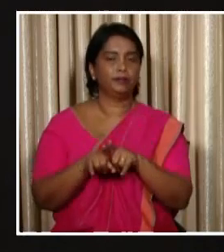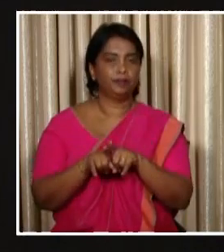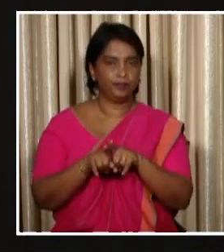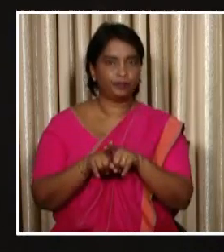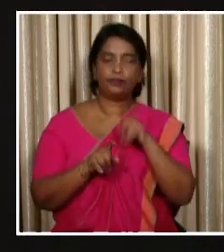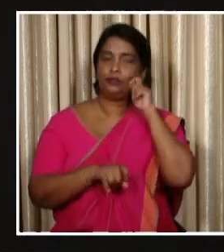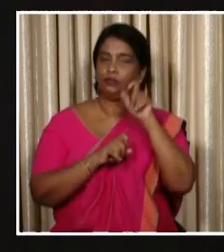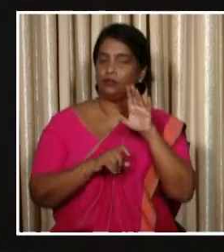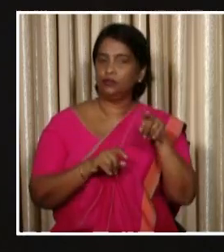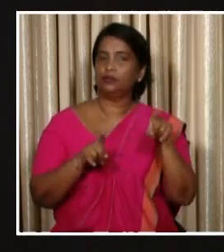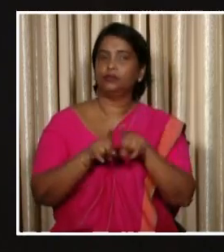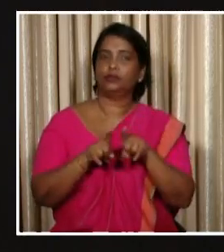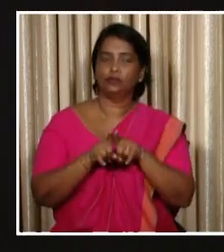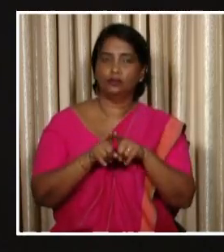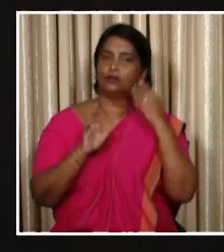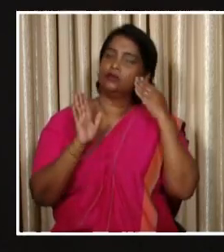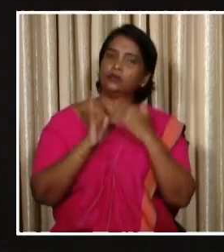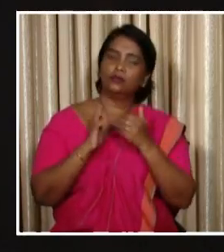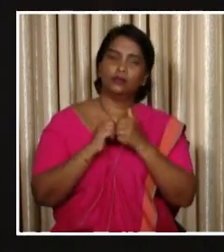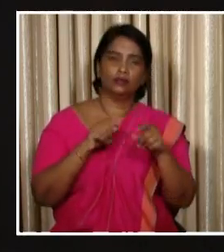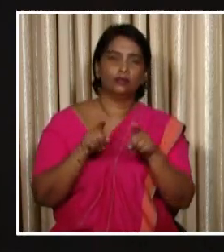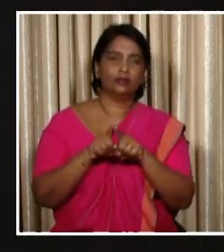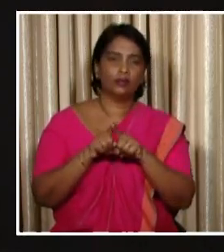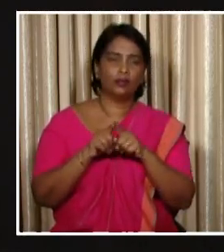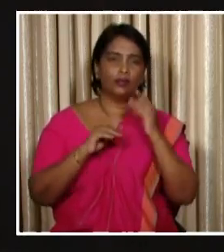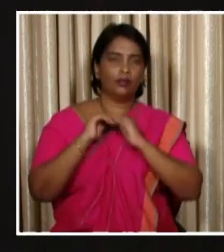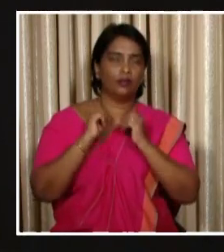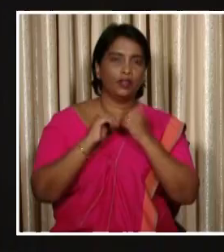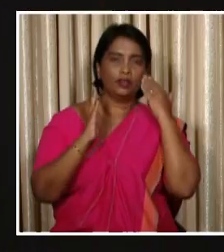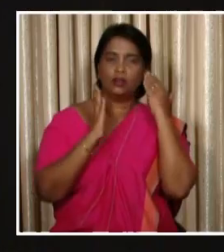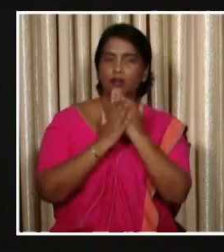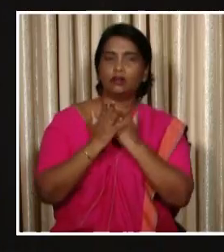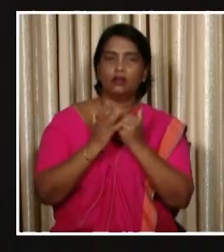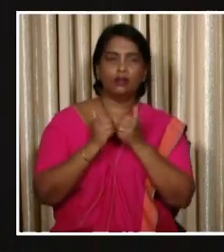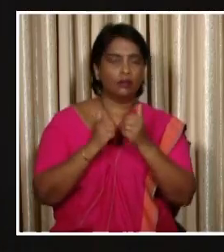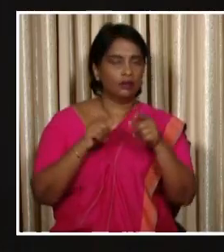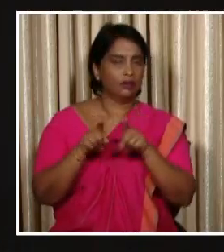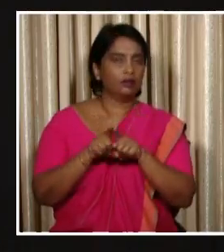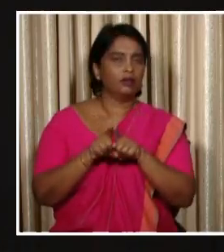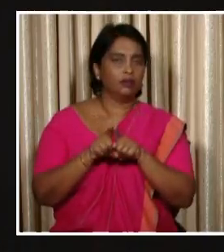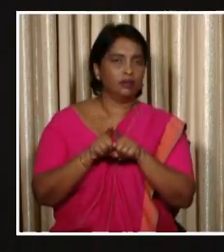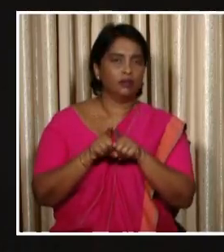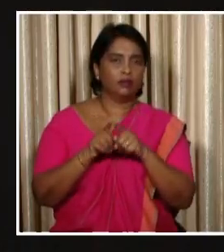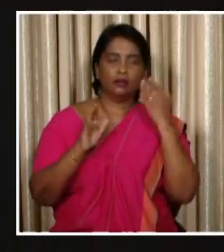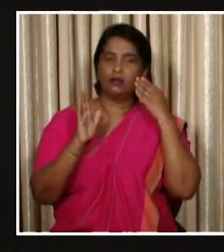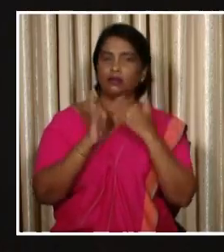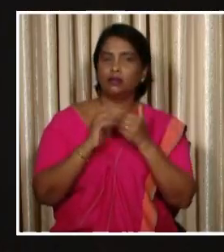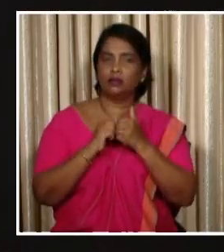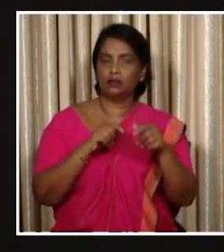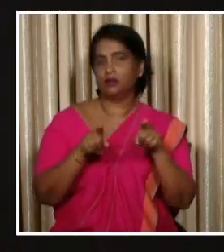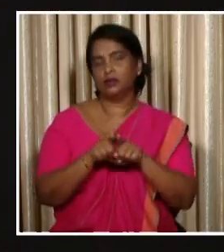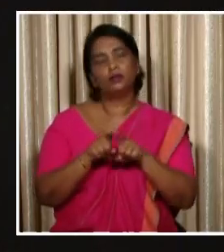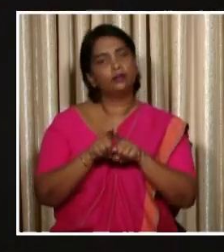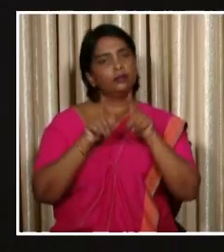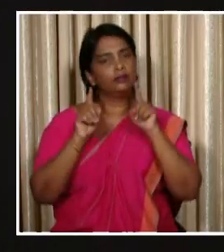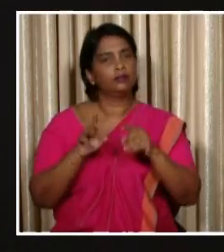the hospitality, the smile Sri Lankan people offers, and wide range of offerings that